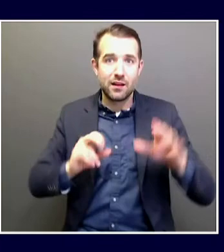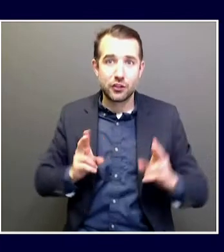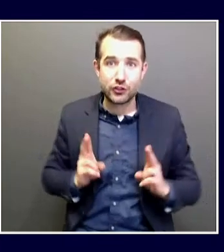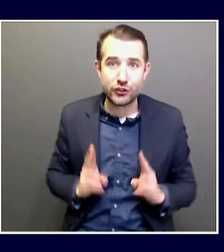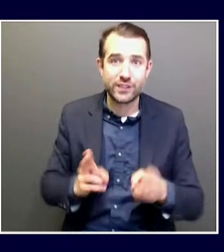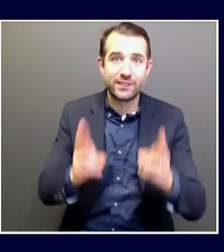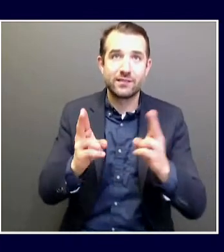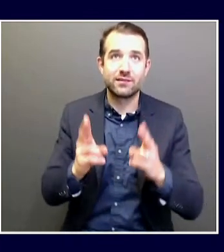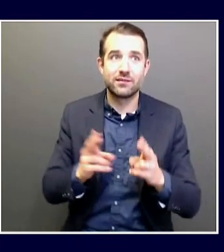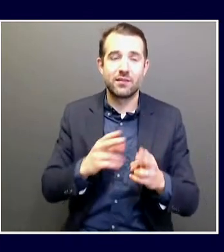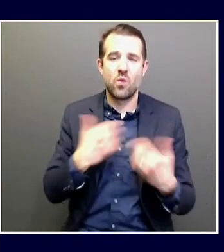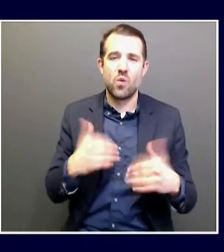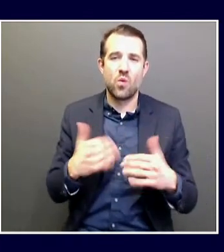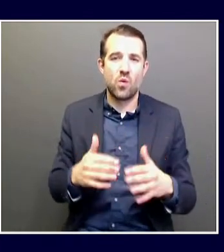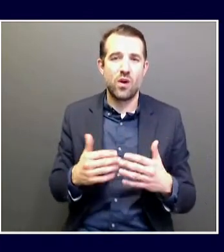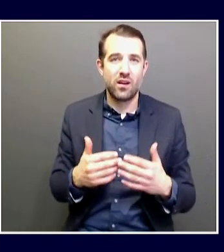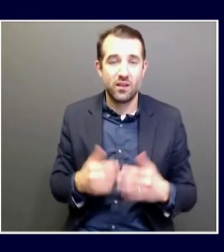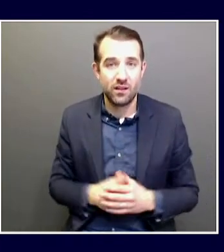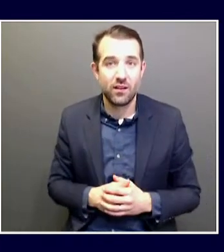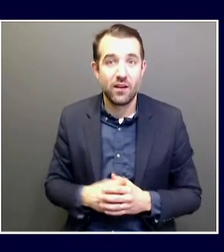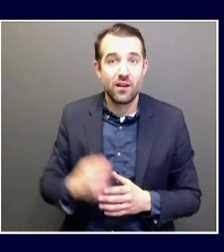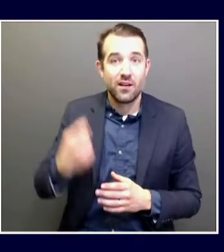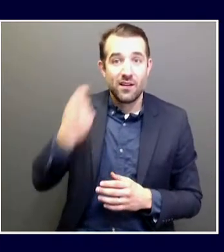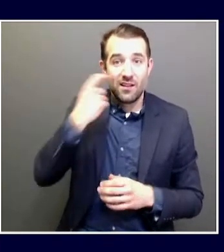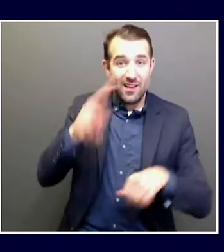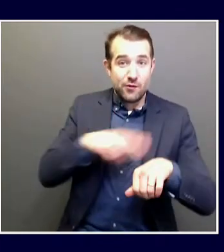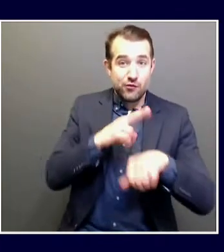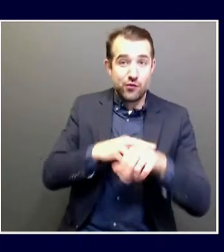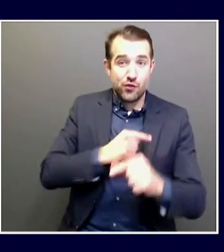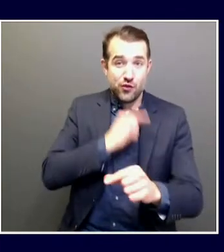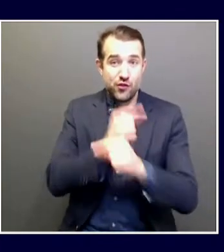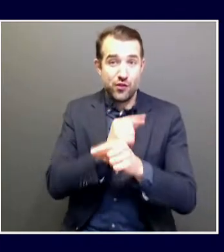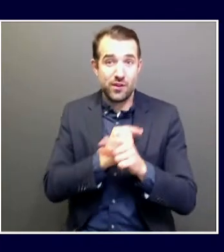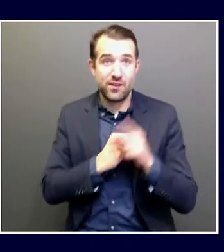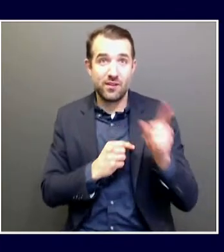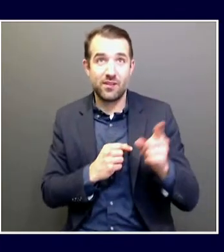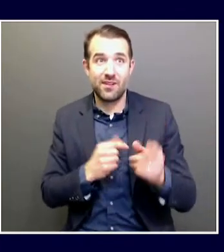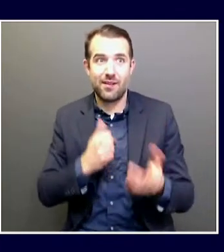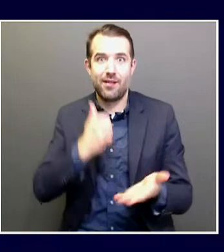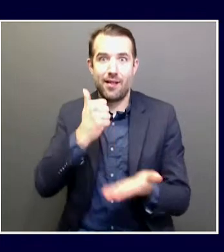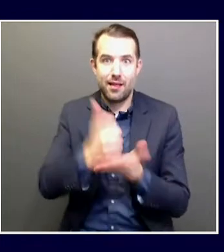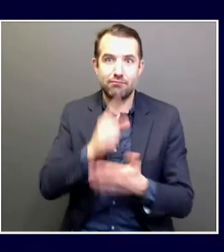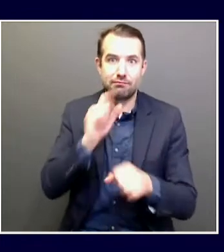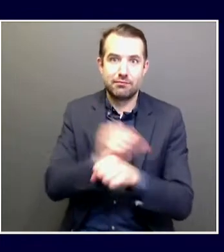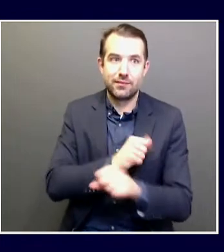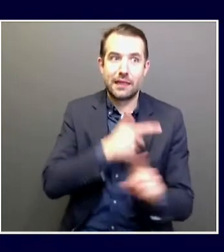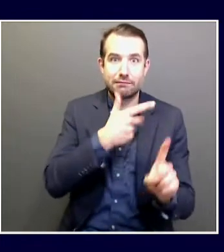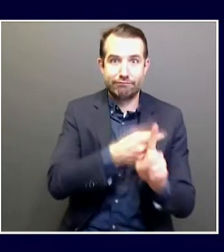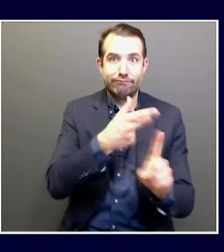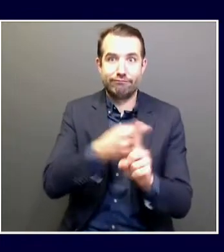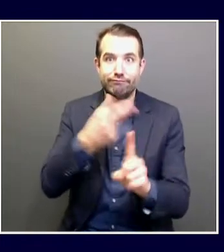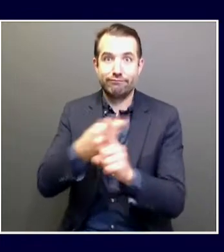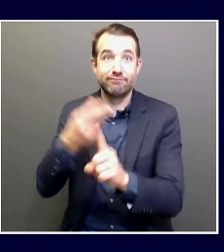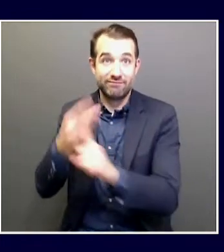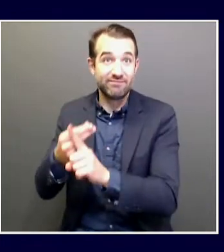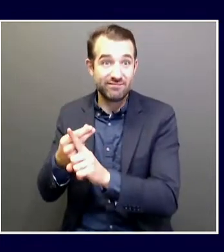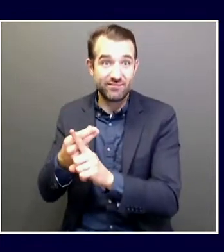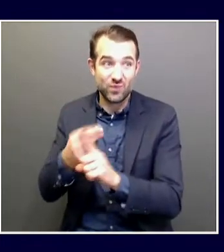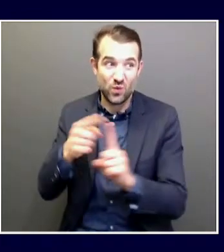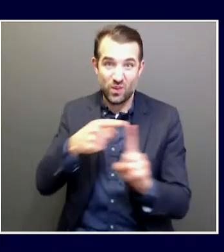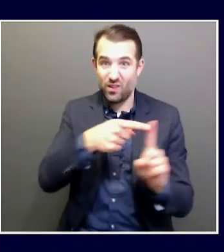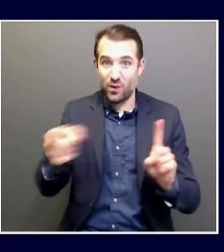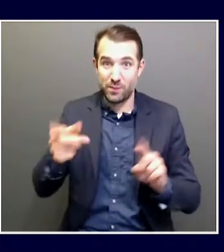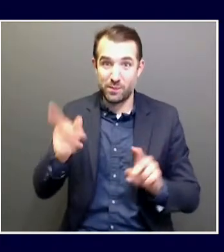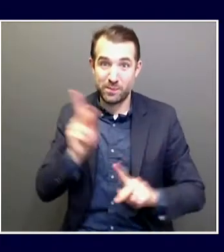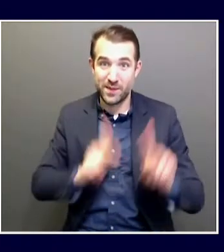recently, members of the Guard have been serving as vaccinators at the site in Augusta, as well as at the Auburn Mall. And again, as you've heard